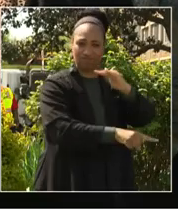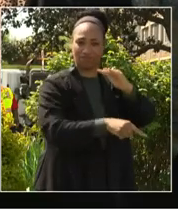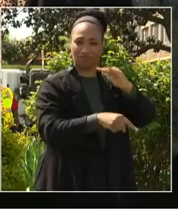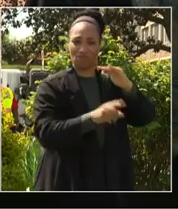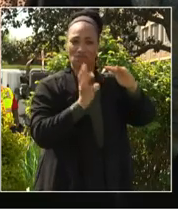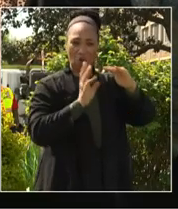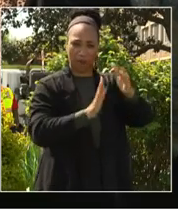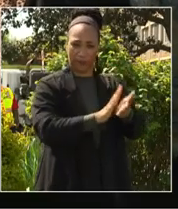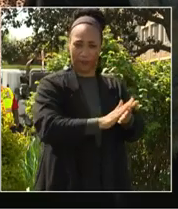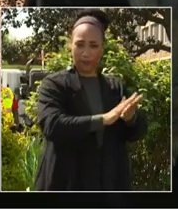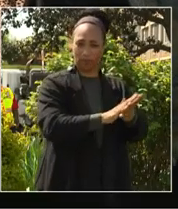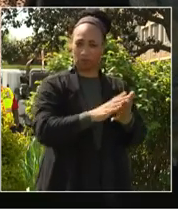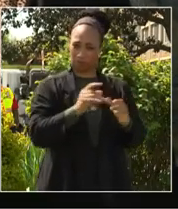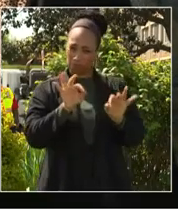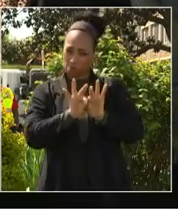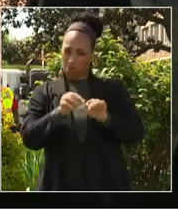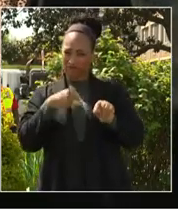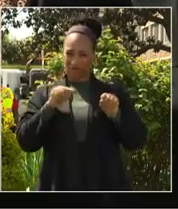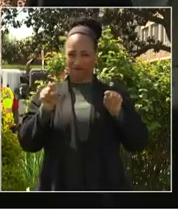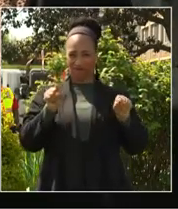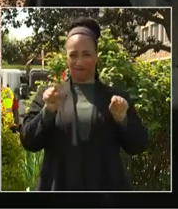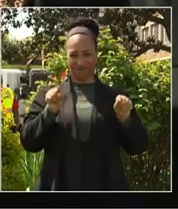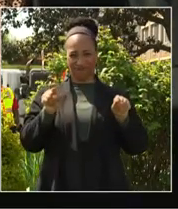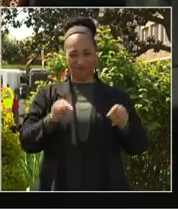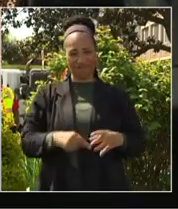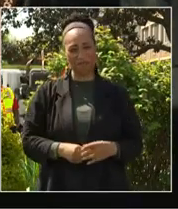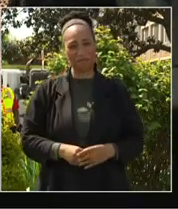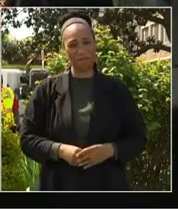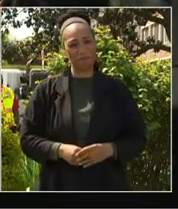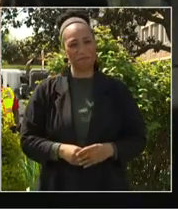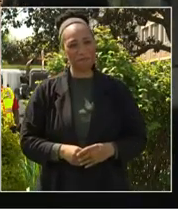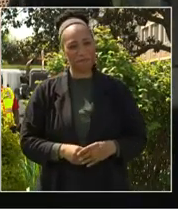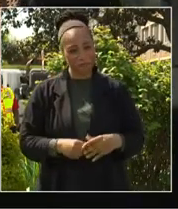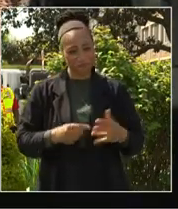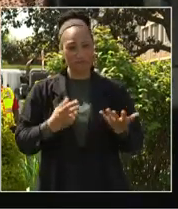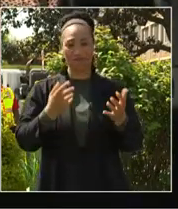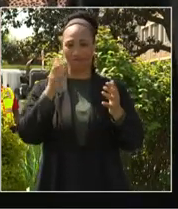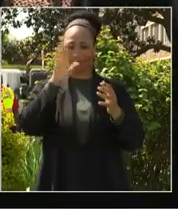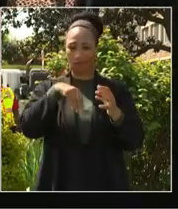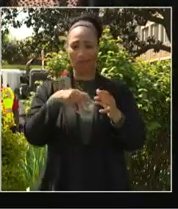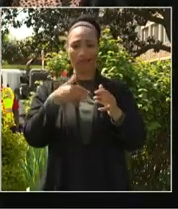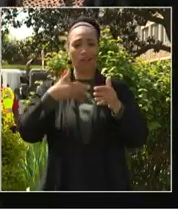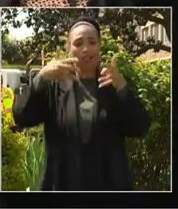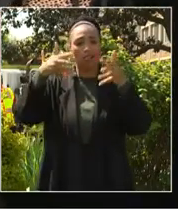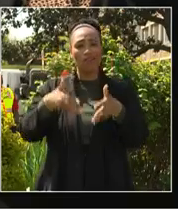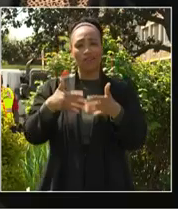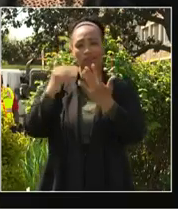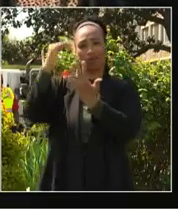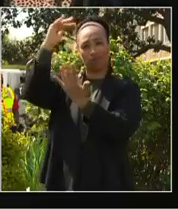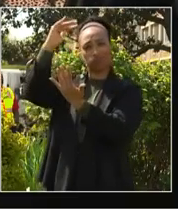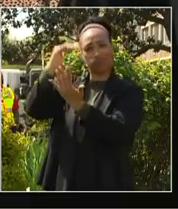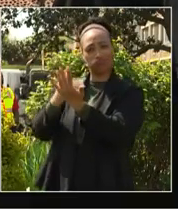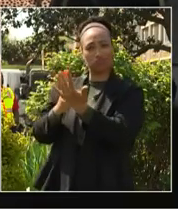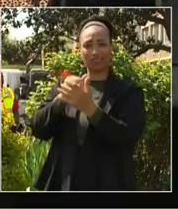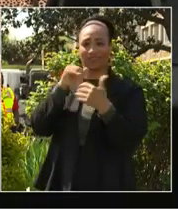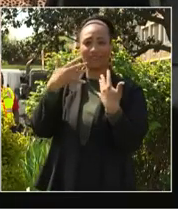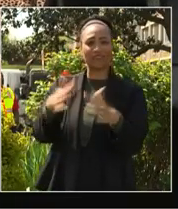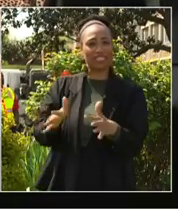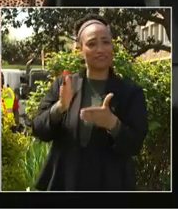neighboring utilities, will help us address the backlog from this winter and restore neighborhoods' streets in a very timely